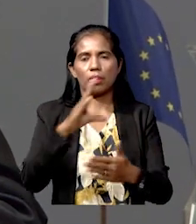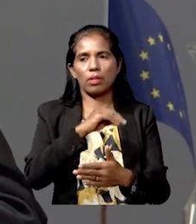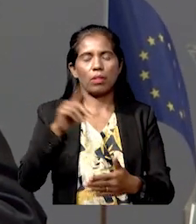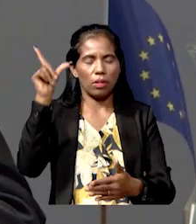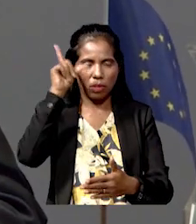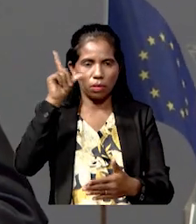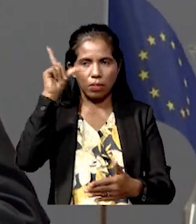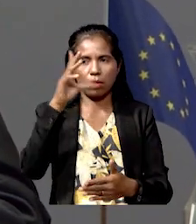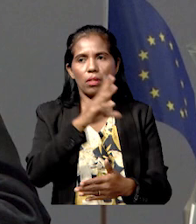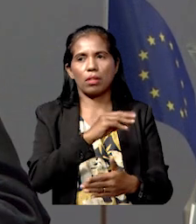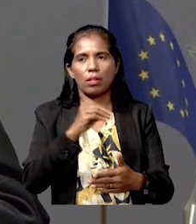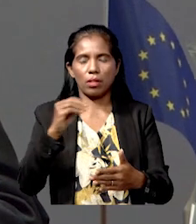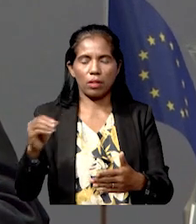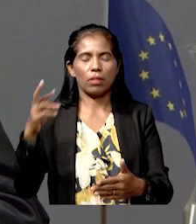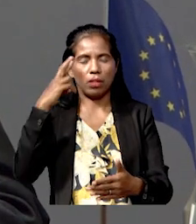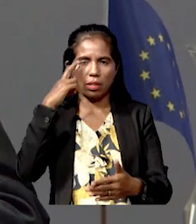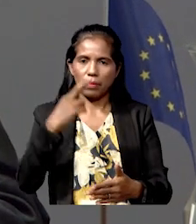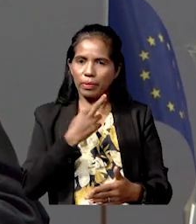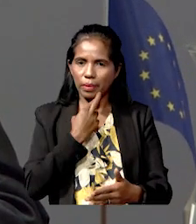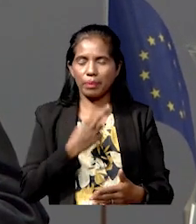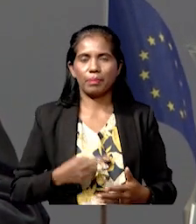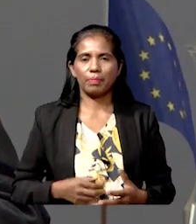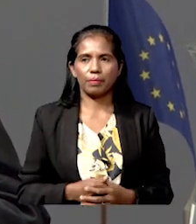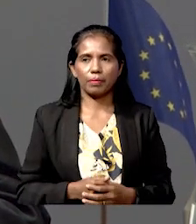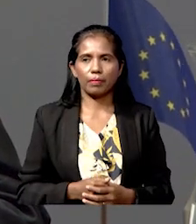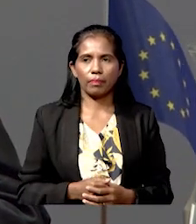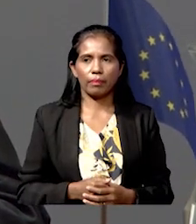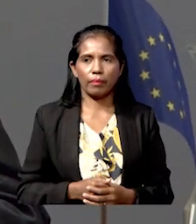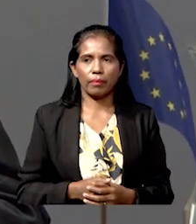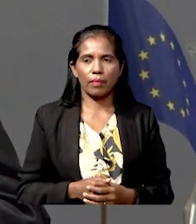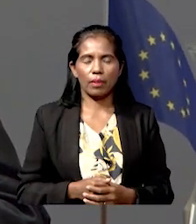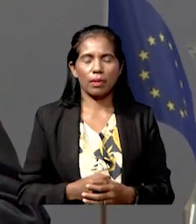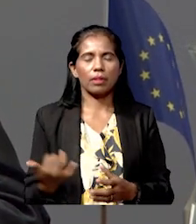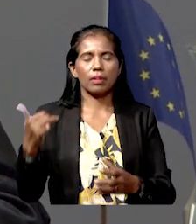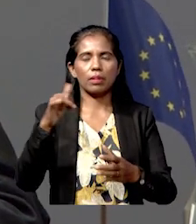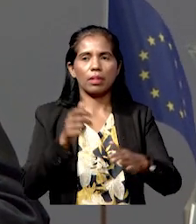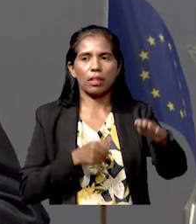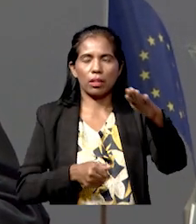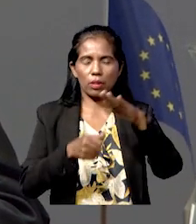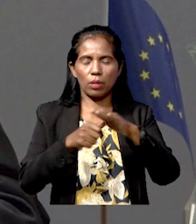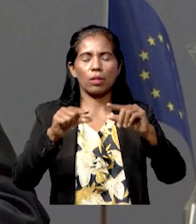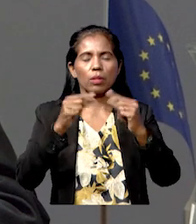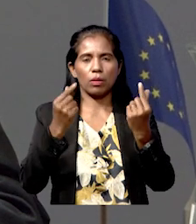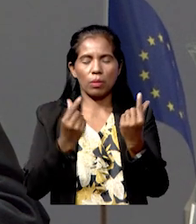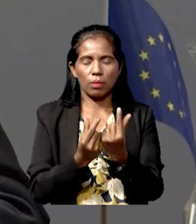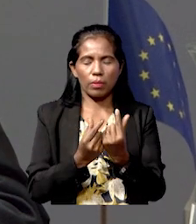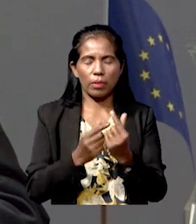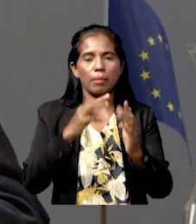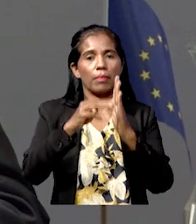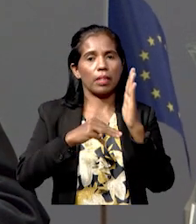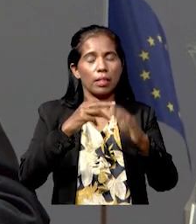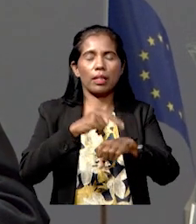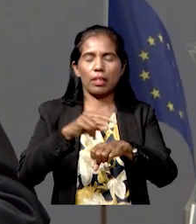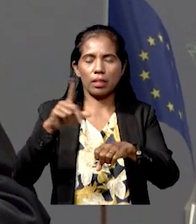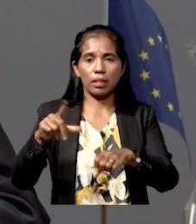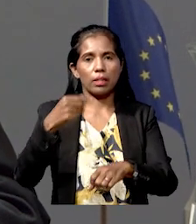Luolo and José Ramos Horta, while private Grupo Media Nacional, GMN